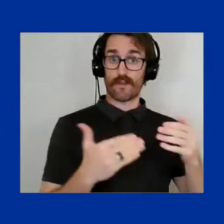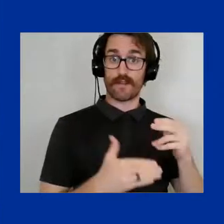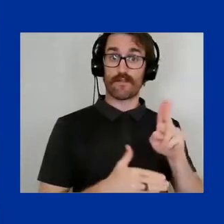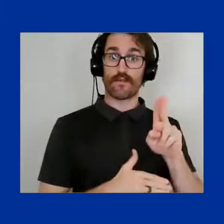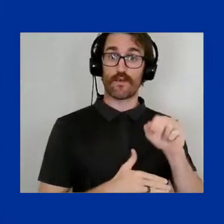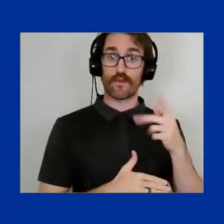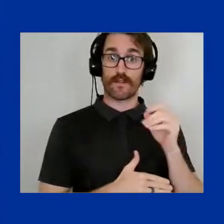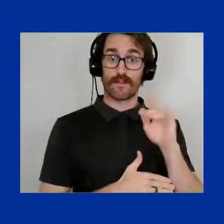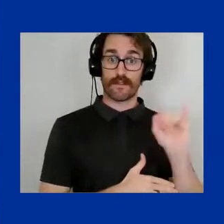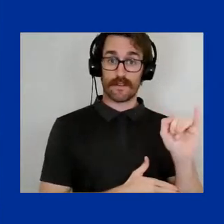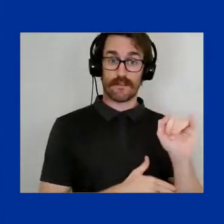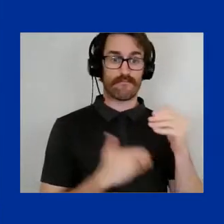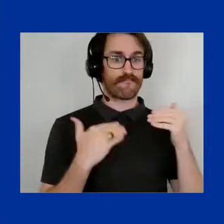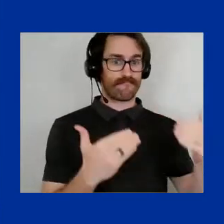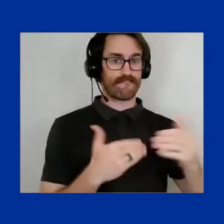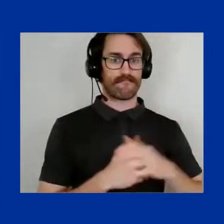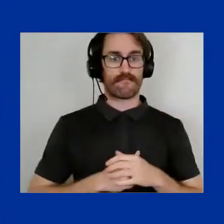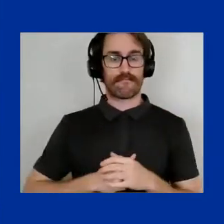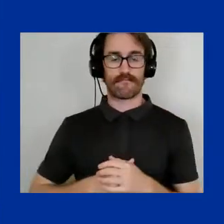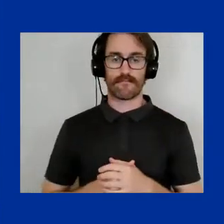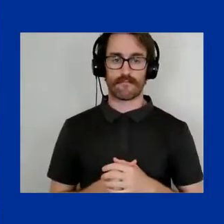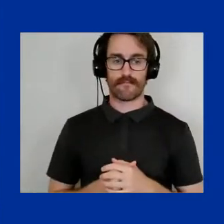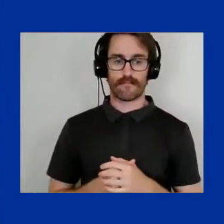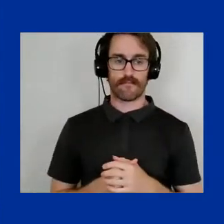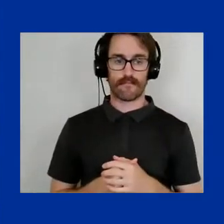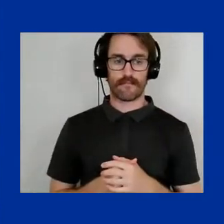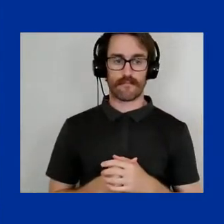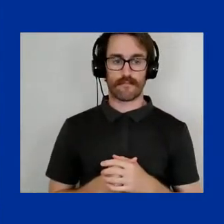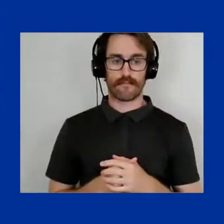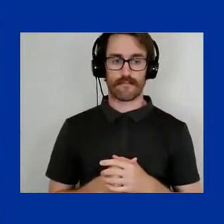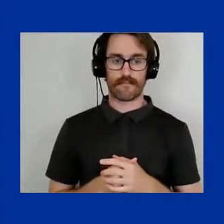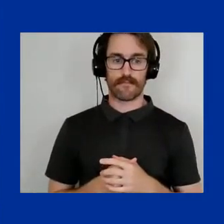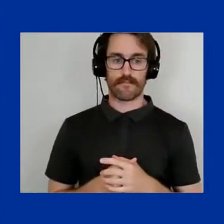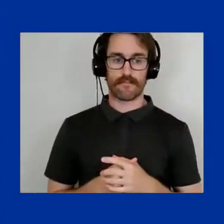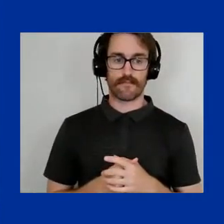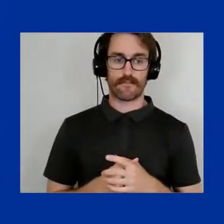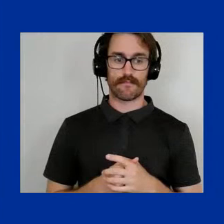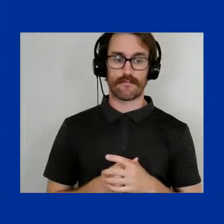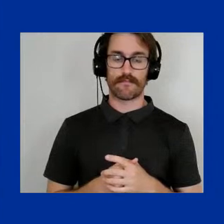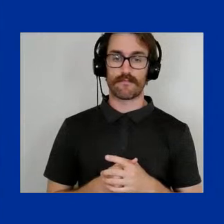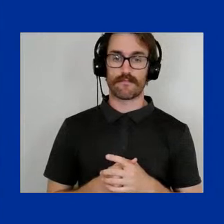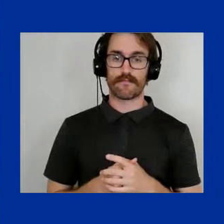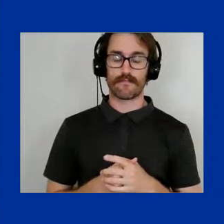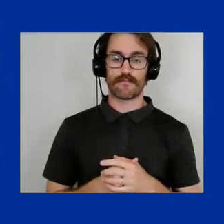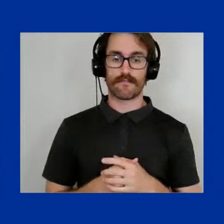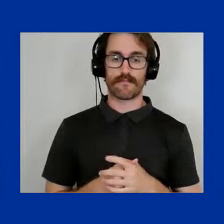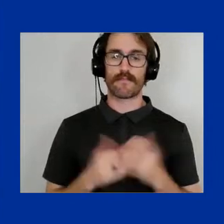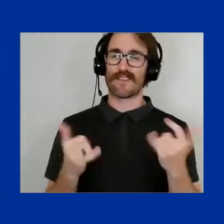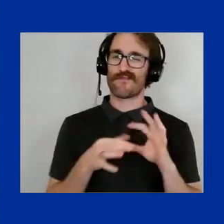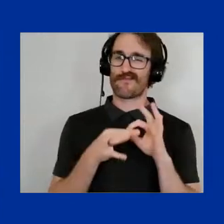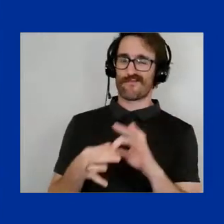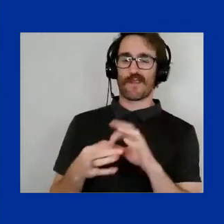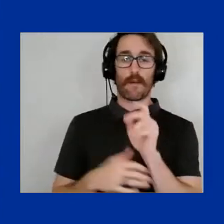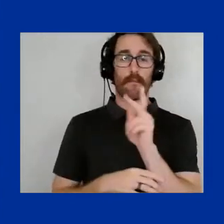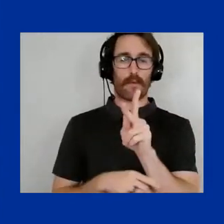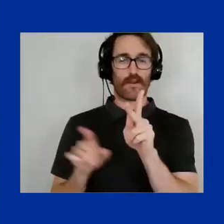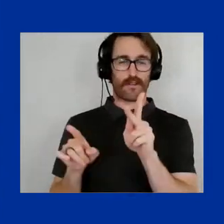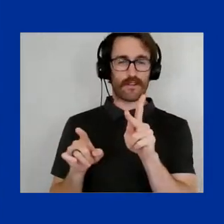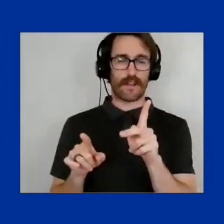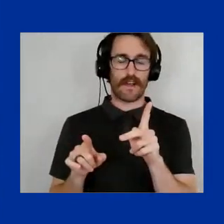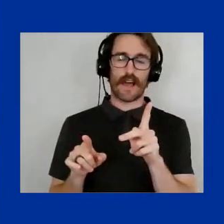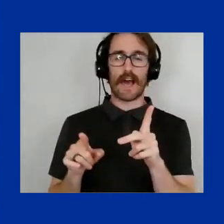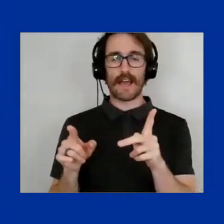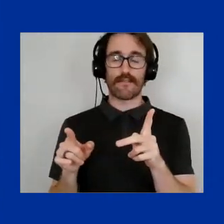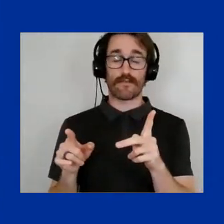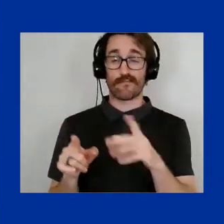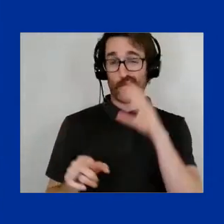you. I'm just wondering about all the messaging around parks. I can't imagine the public isn't very confused